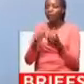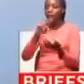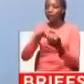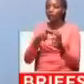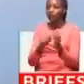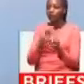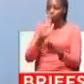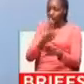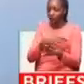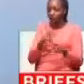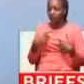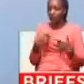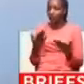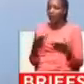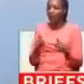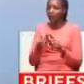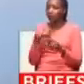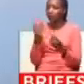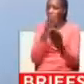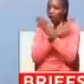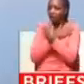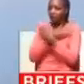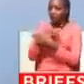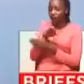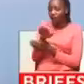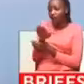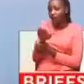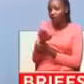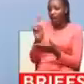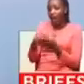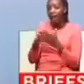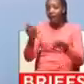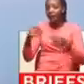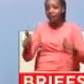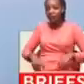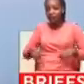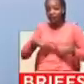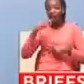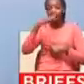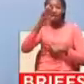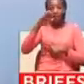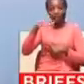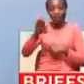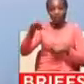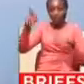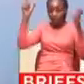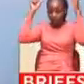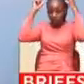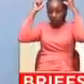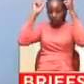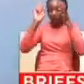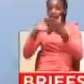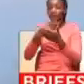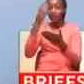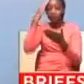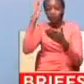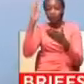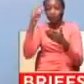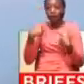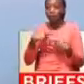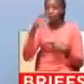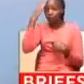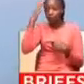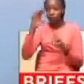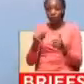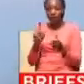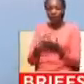are also your friends, like you said, who are in devil worship. They've sold their souls to the devil. And some of them are very, you know, people that you know very well. So you